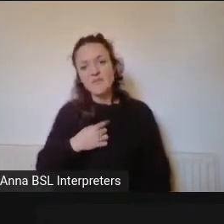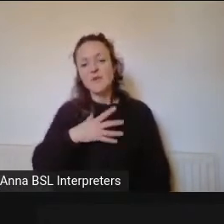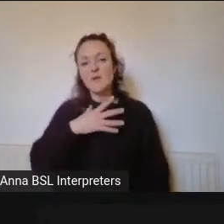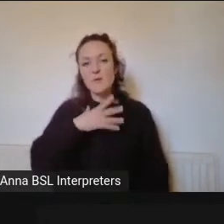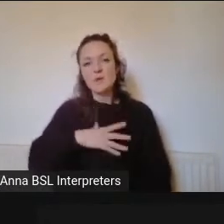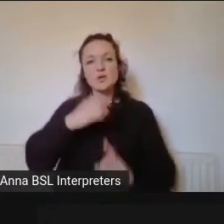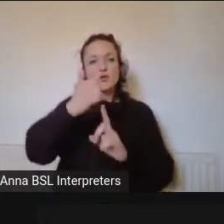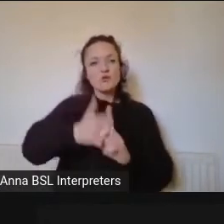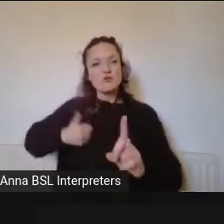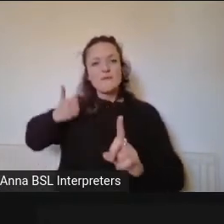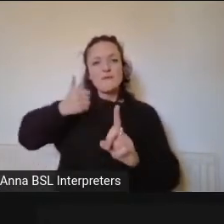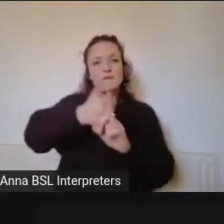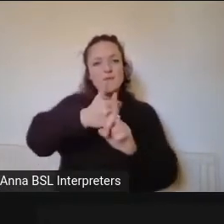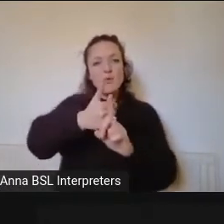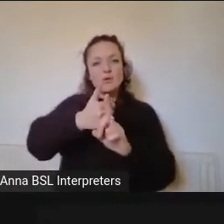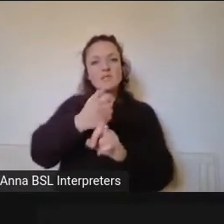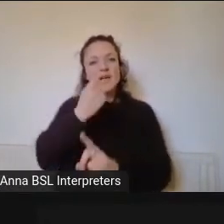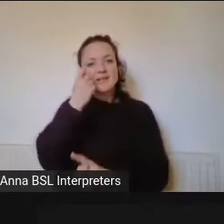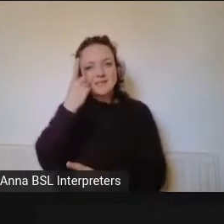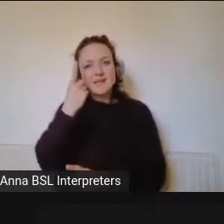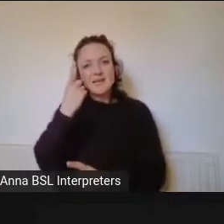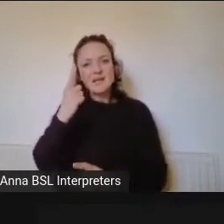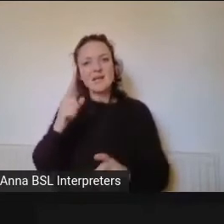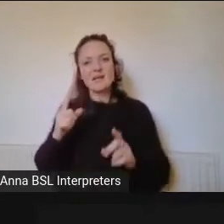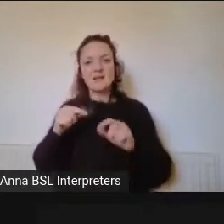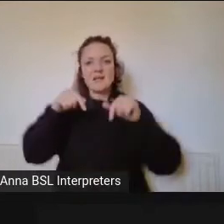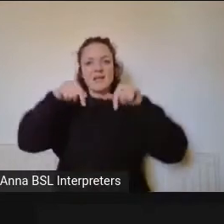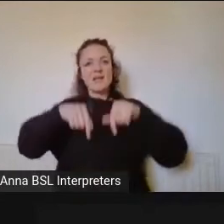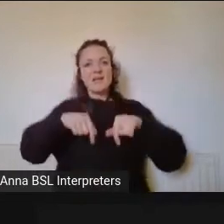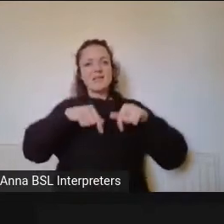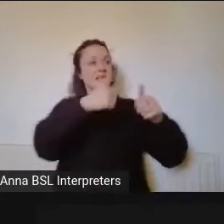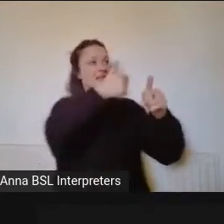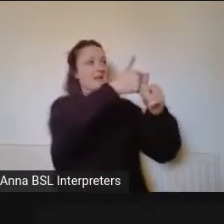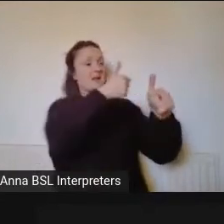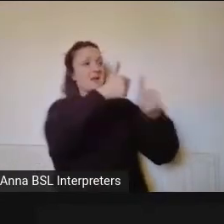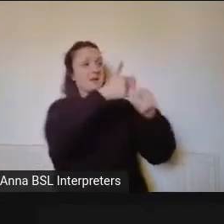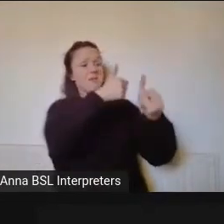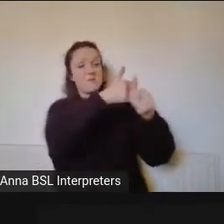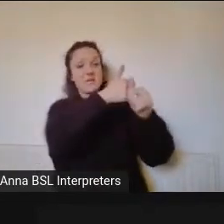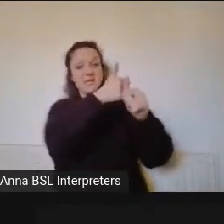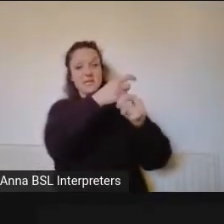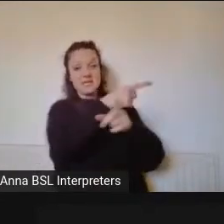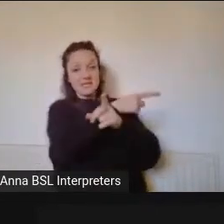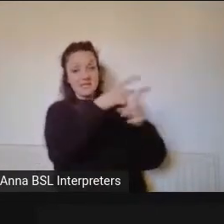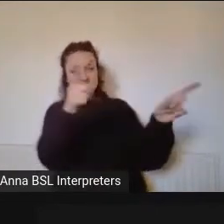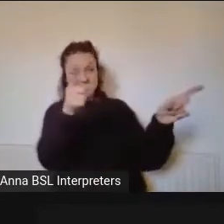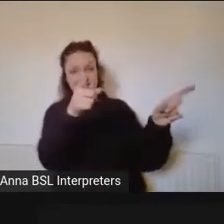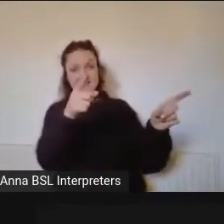reinforce this idea that probably what drove these companies to participate in this data